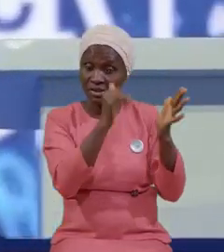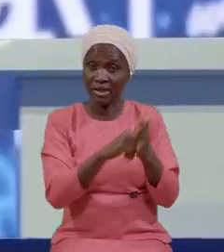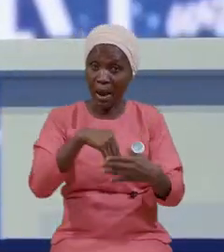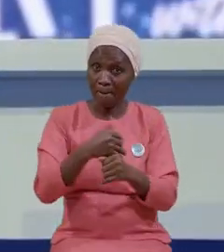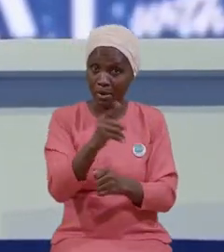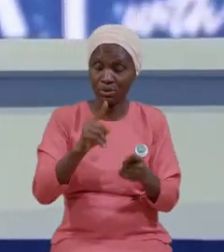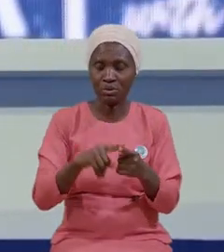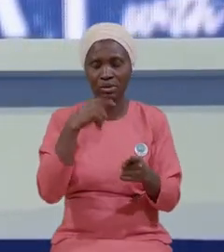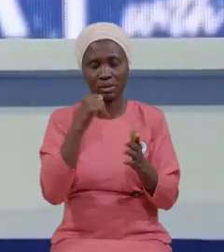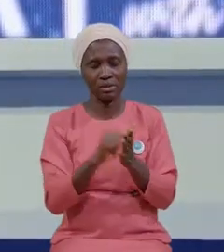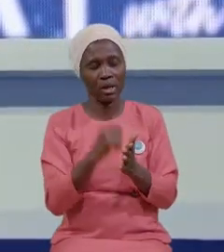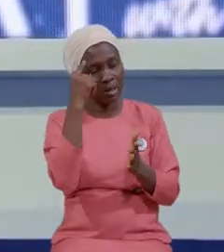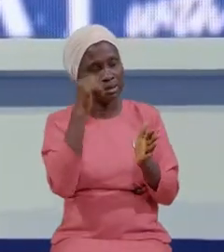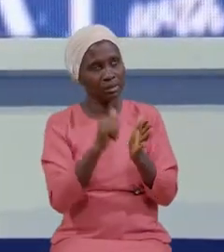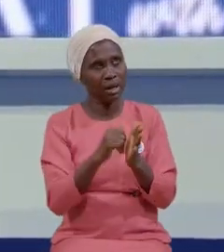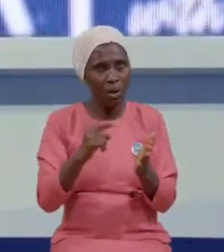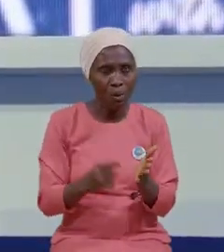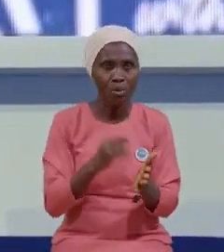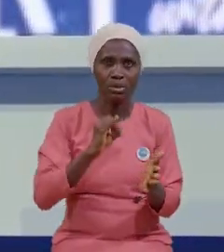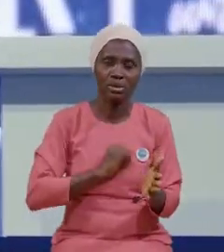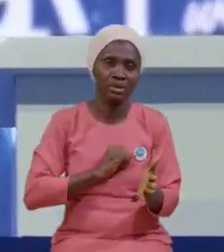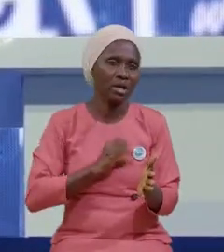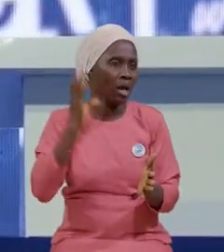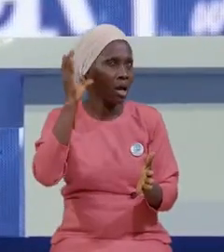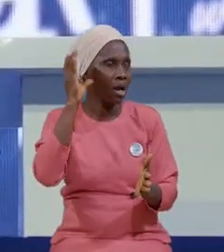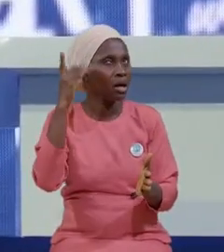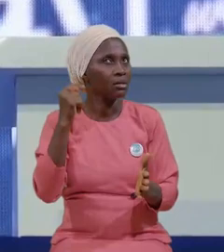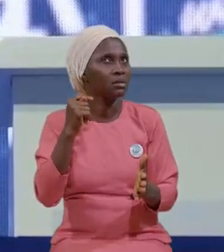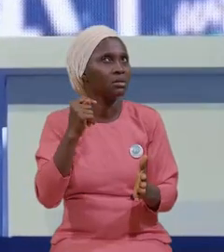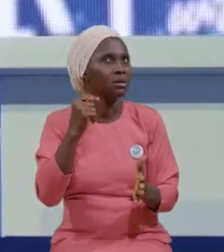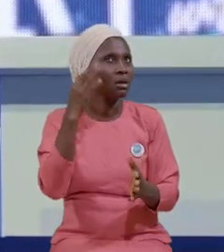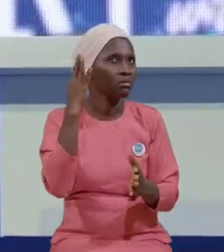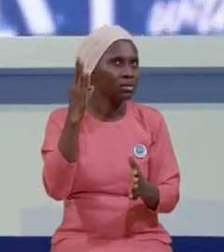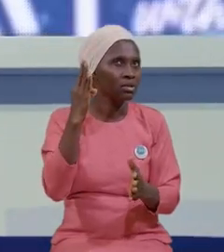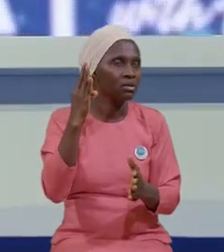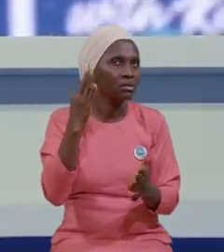once I have the call tonight, I'm going to go to God through Christ.